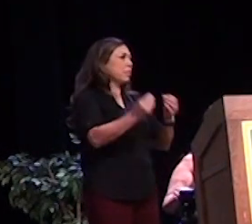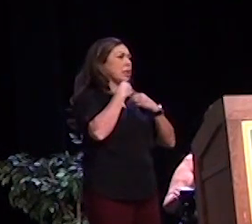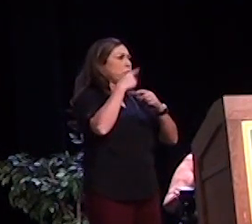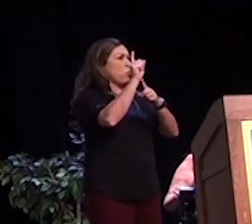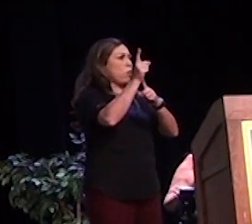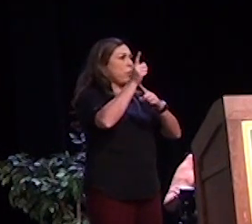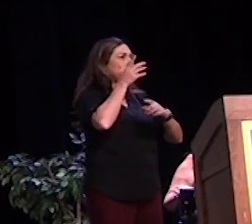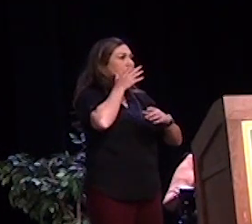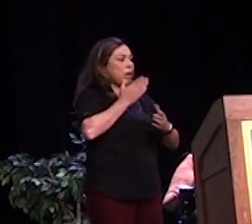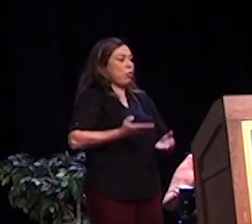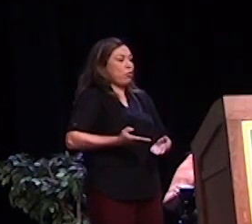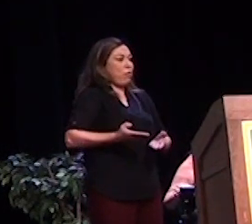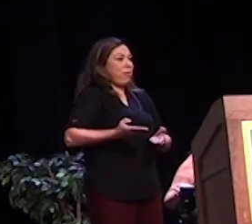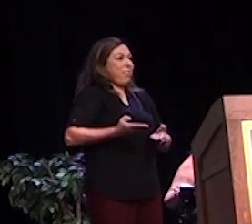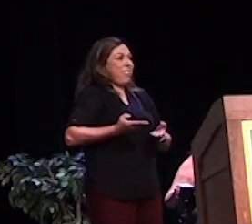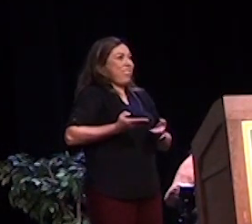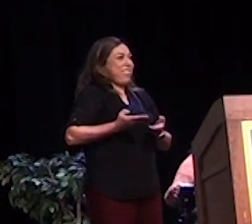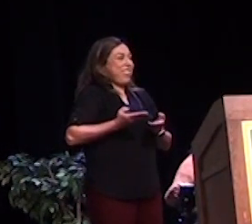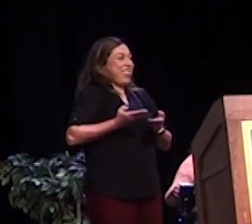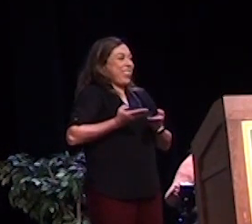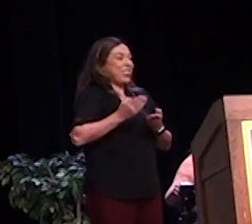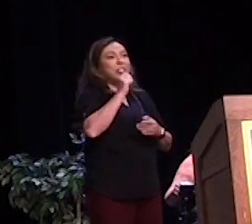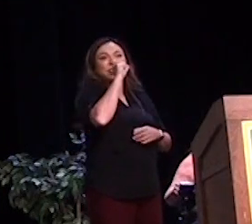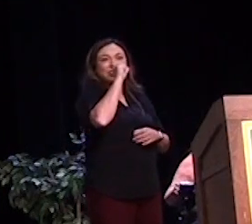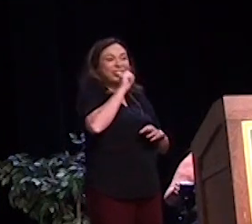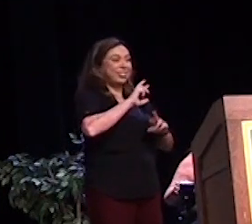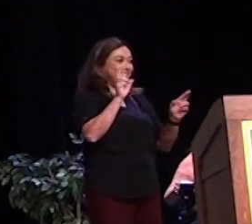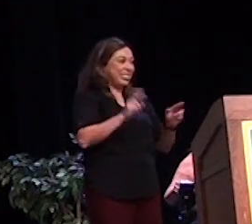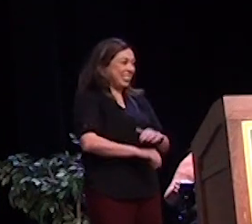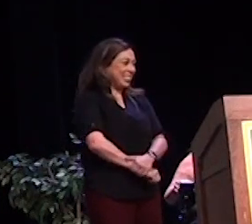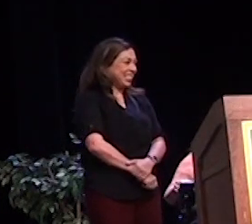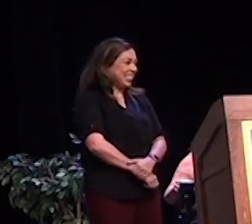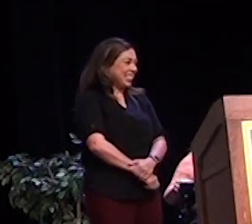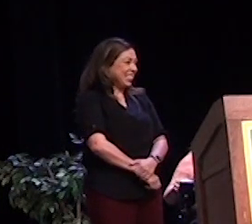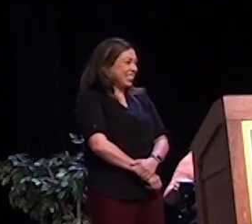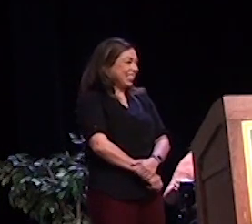And the young one, but the rise to the occasion. That's another.